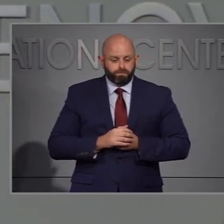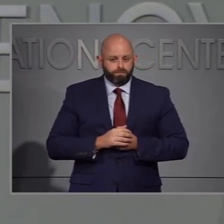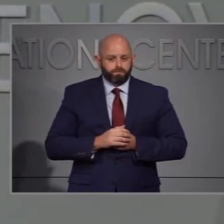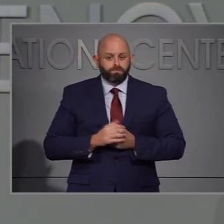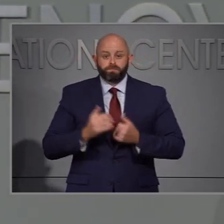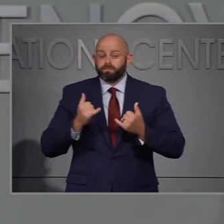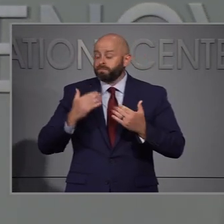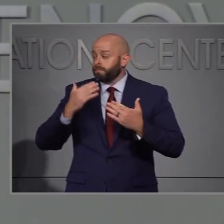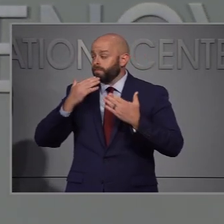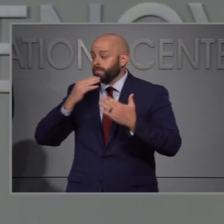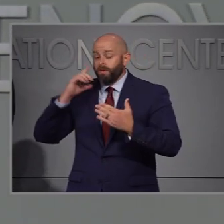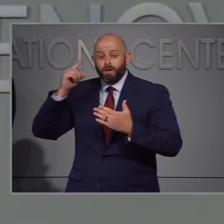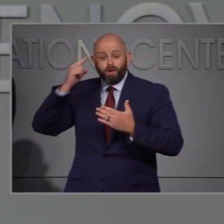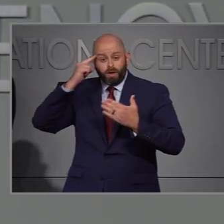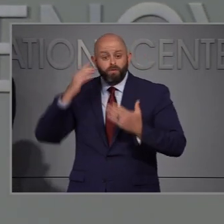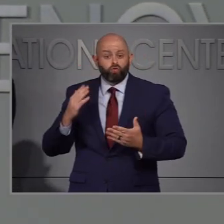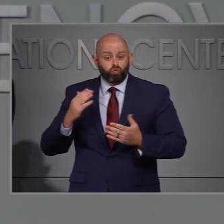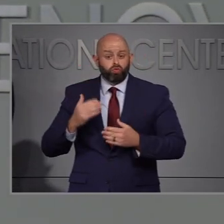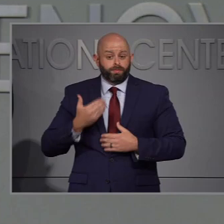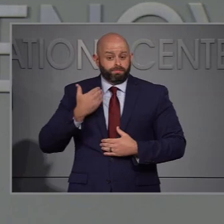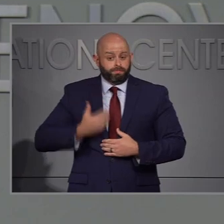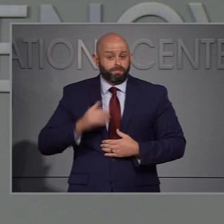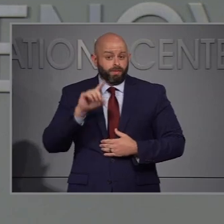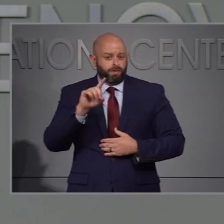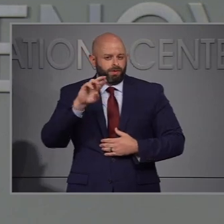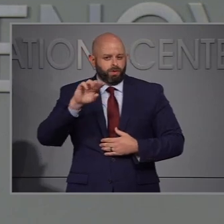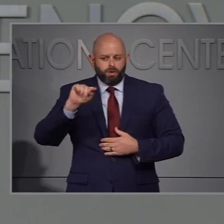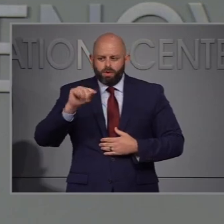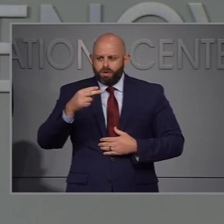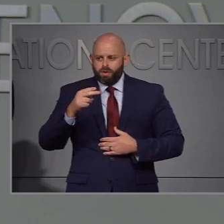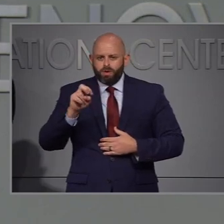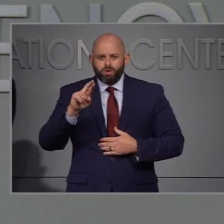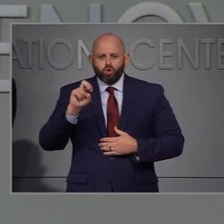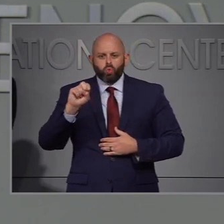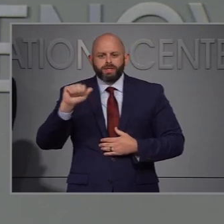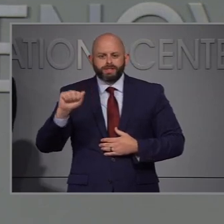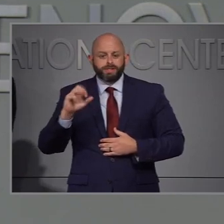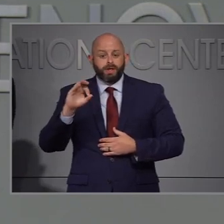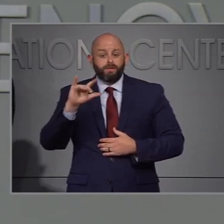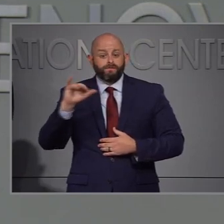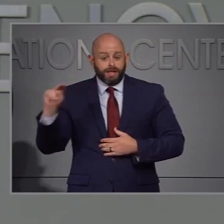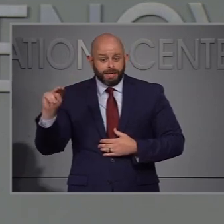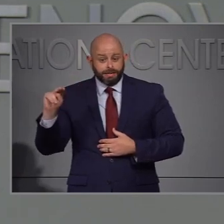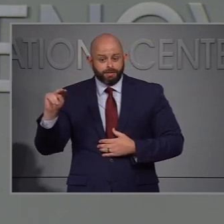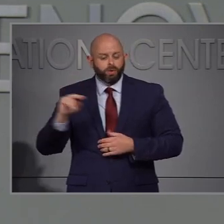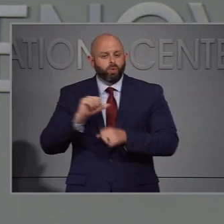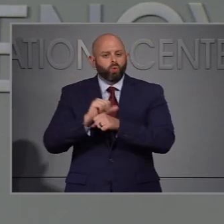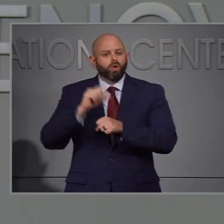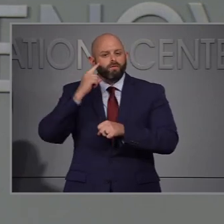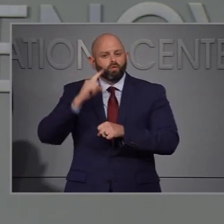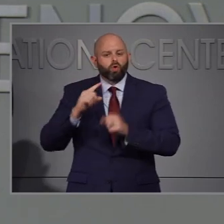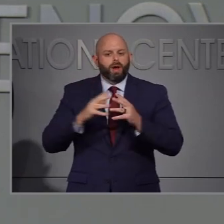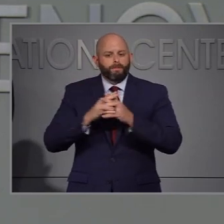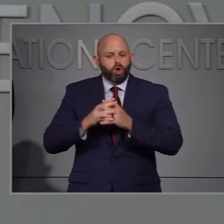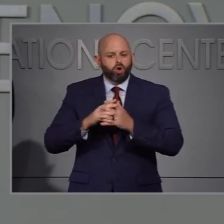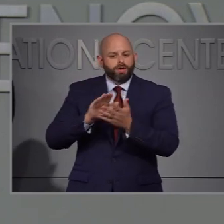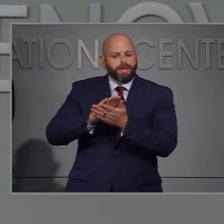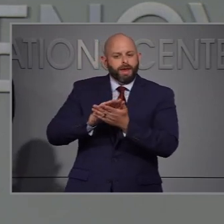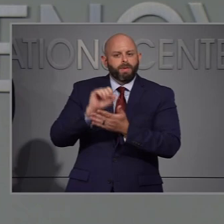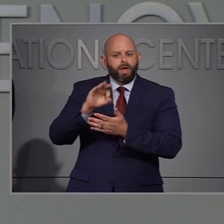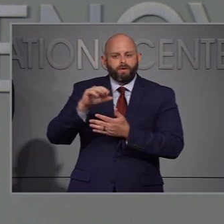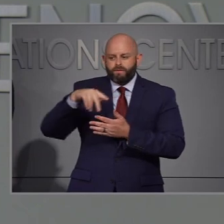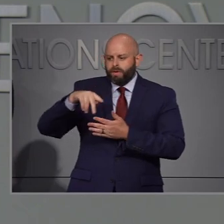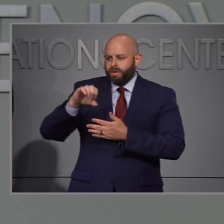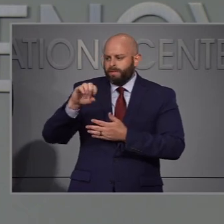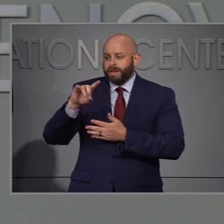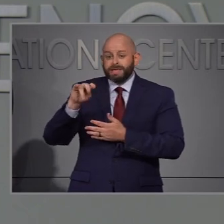Thank you, Governor. Buenas tardes. Soy la doctora Teresa Flynn, una pediatra trabajando aquí en